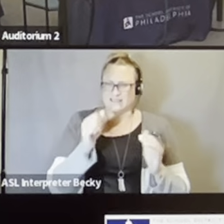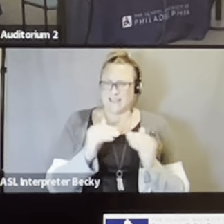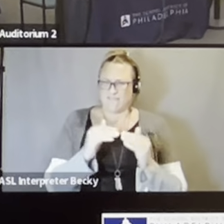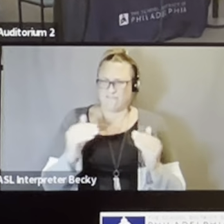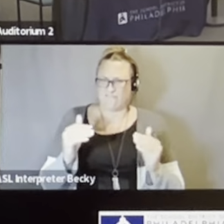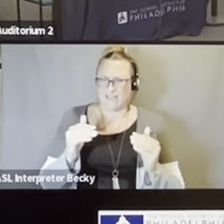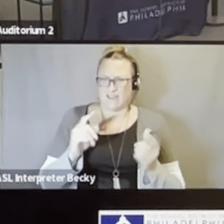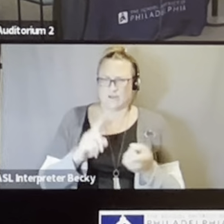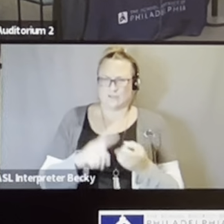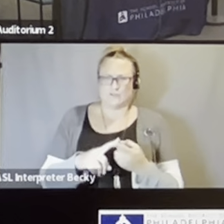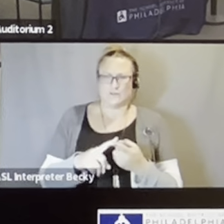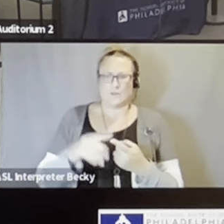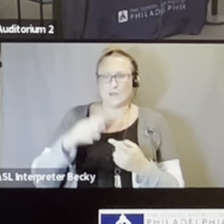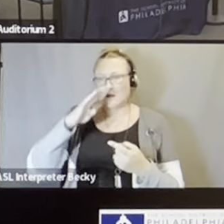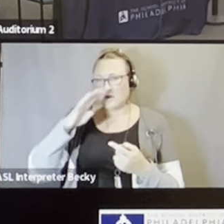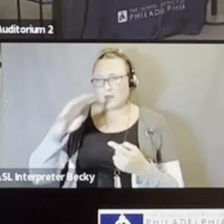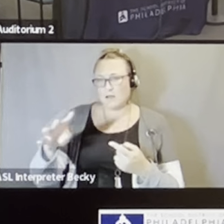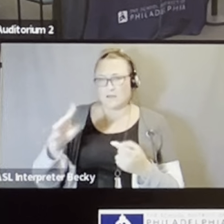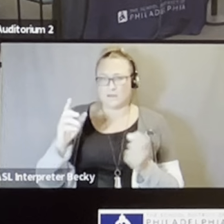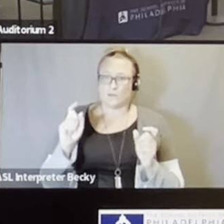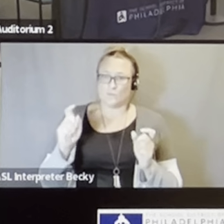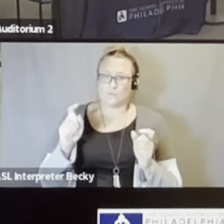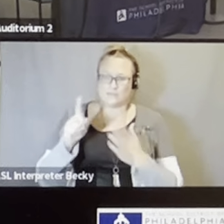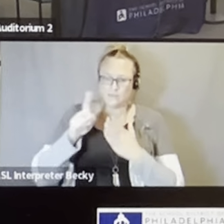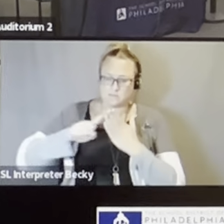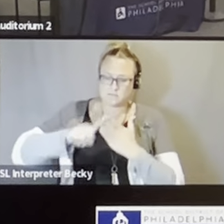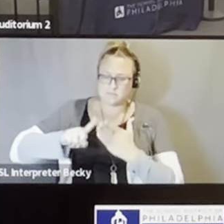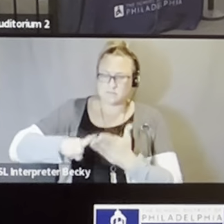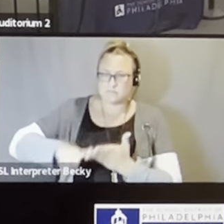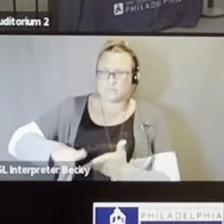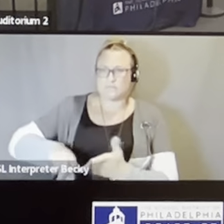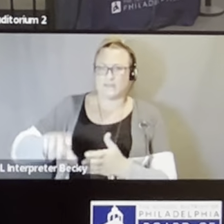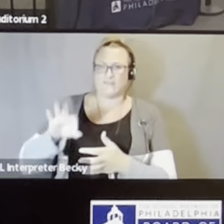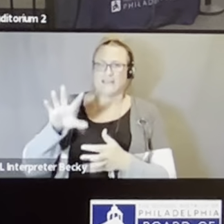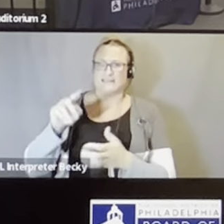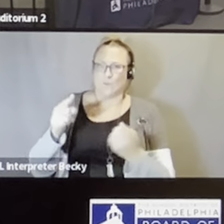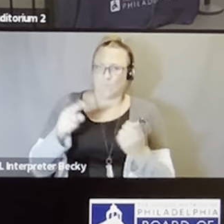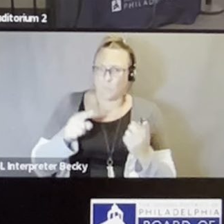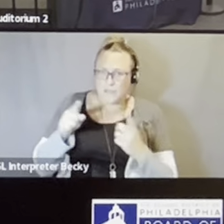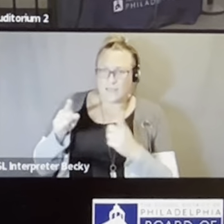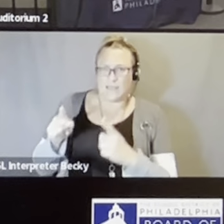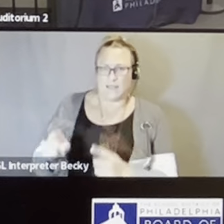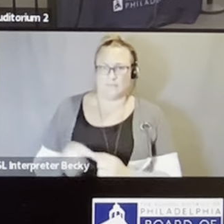more about what was at the root of what was uncovered.